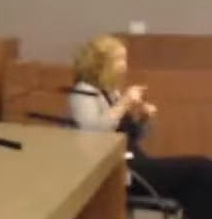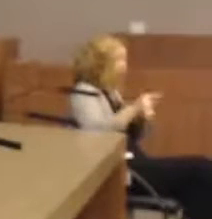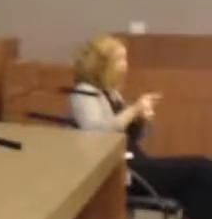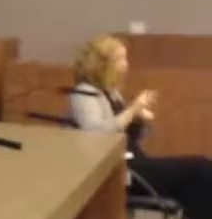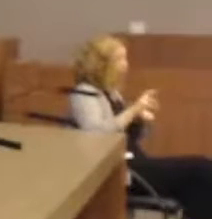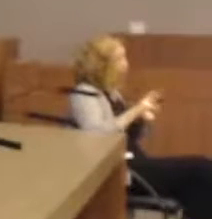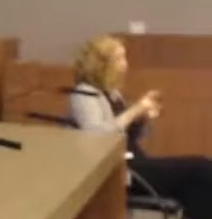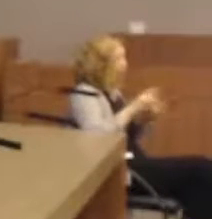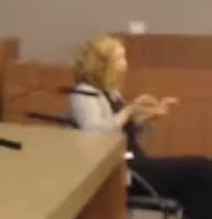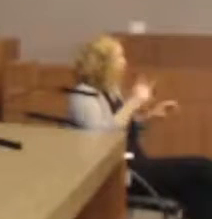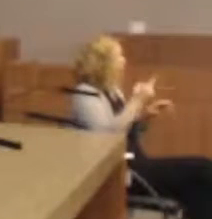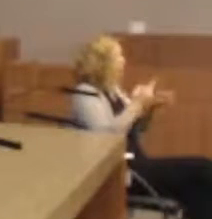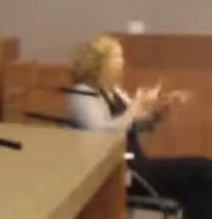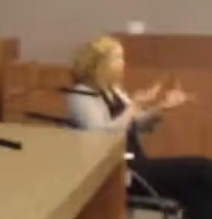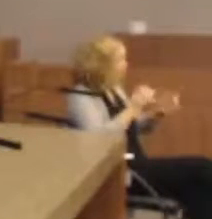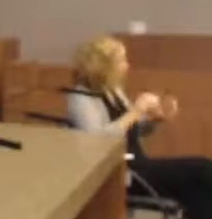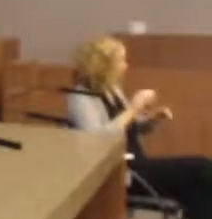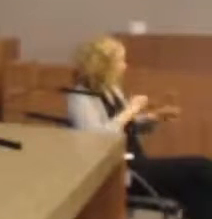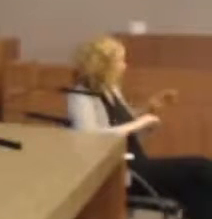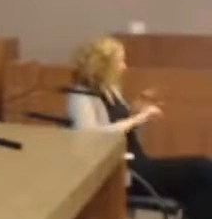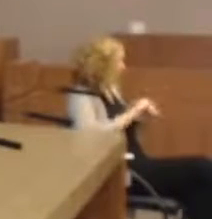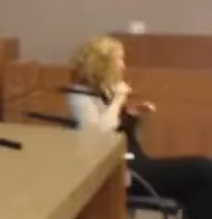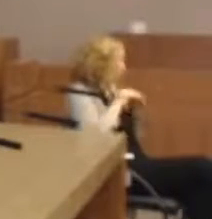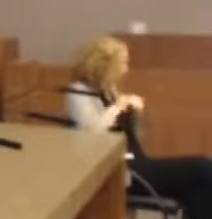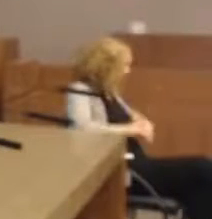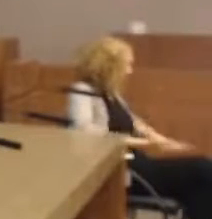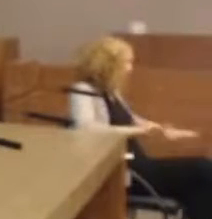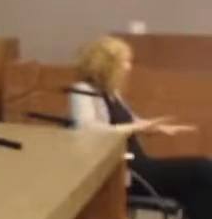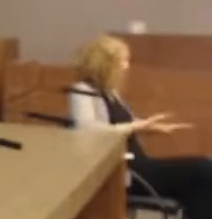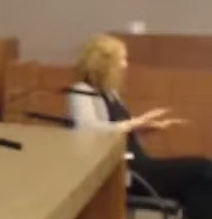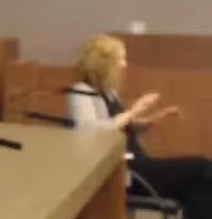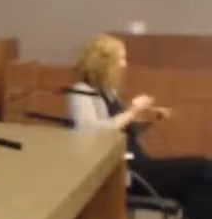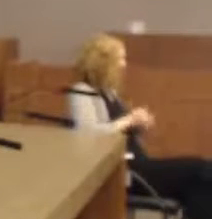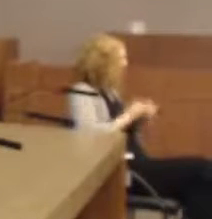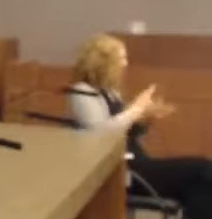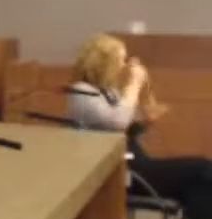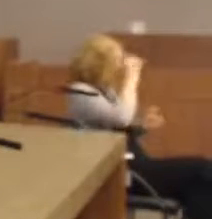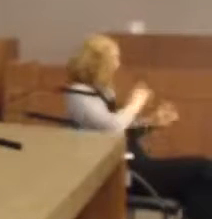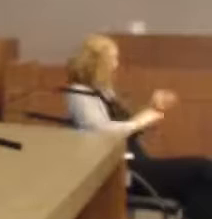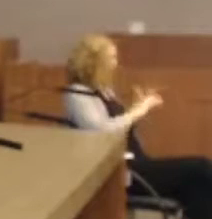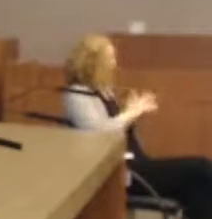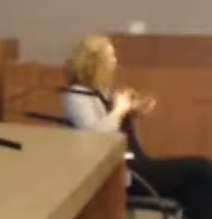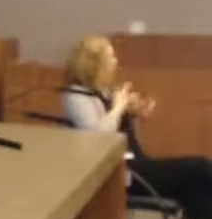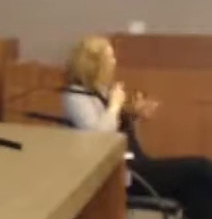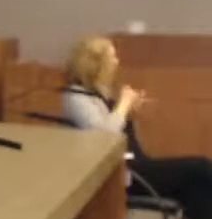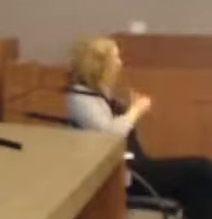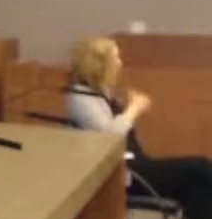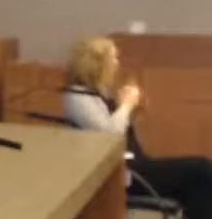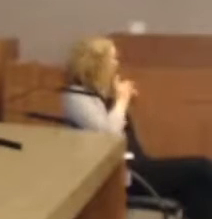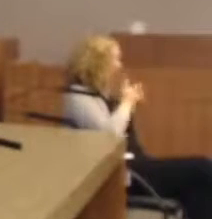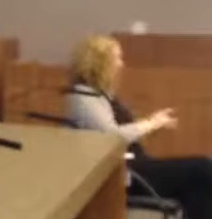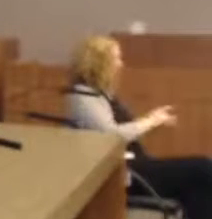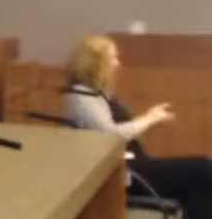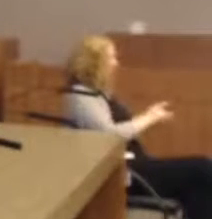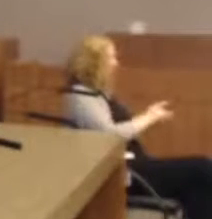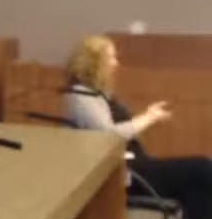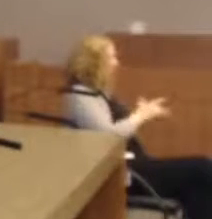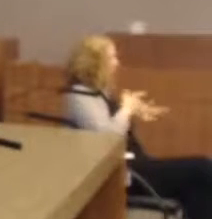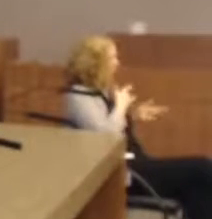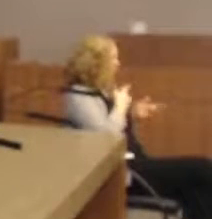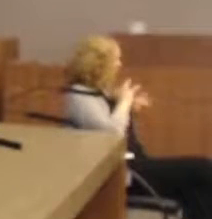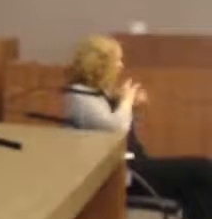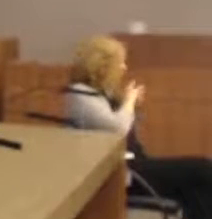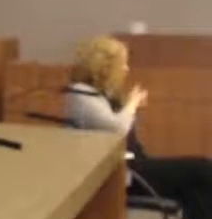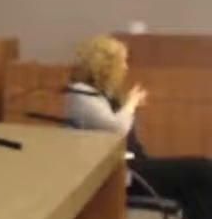that you don't want, these chemicals are getting released, and it's very confusing because you feel some closeness, you feel some intimacy with